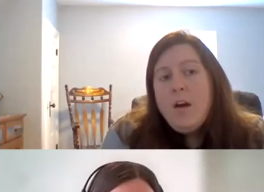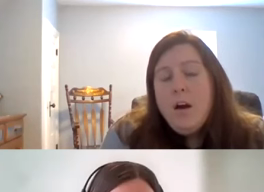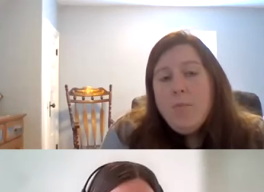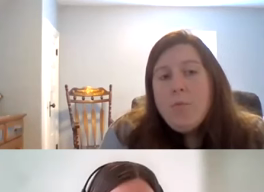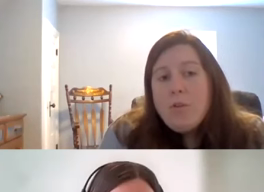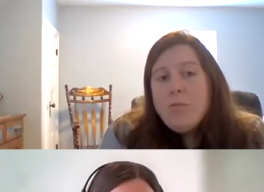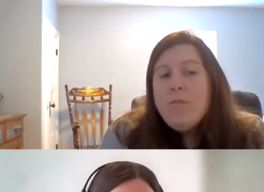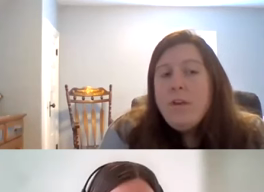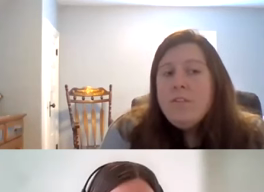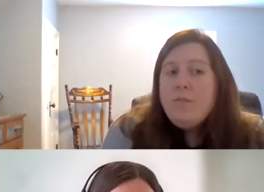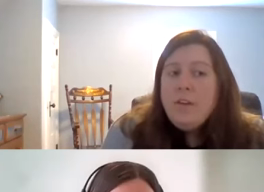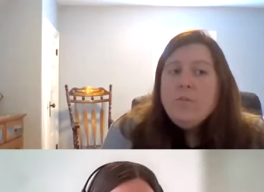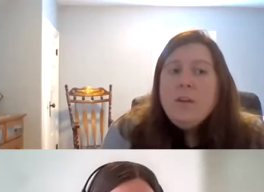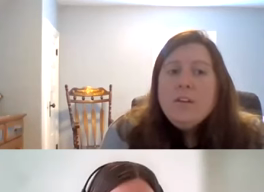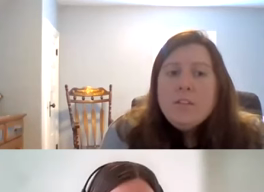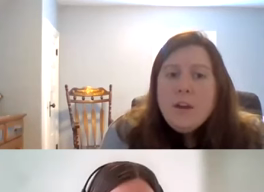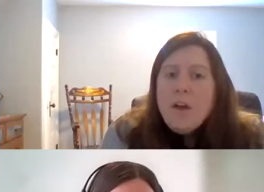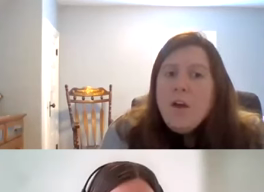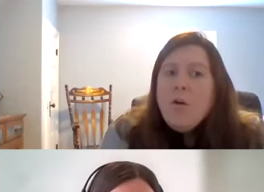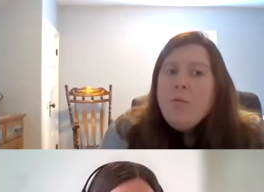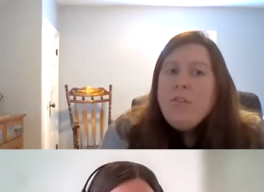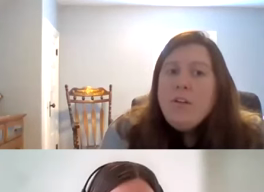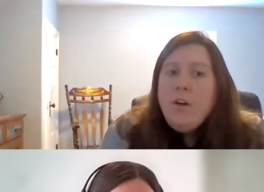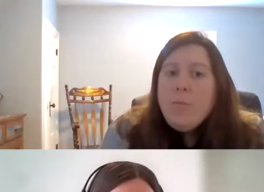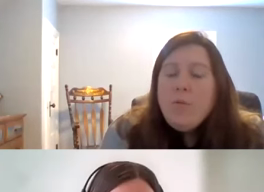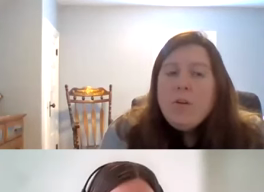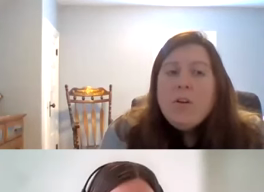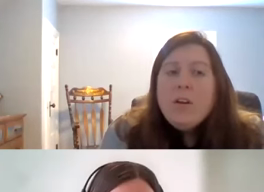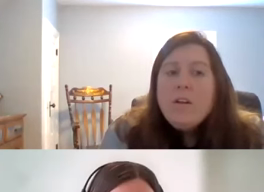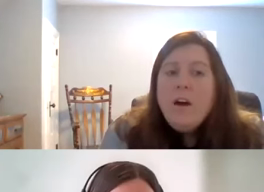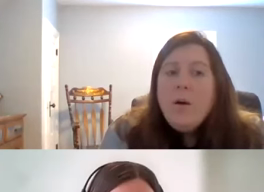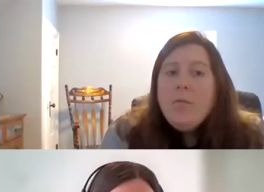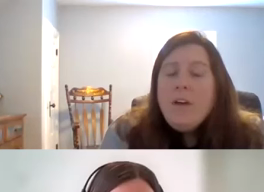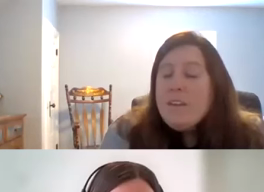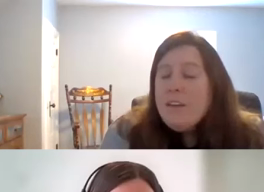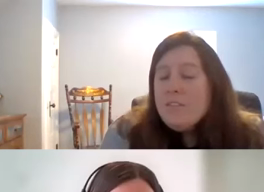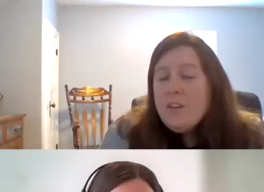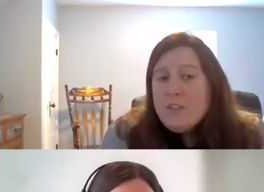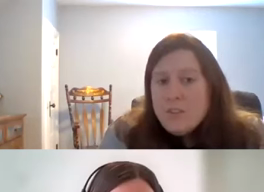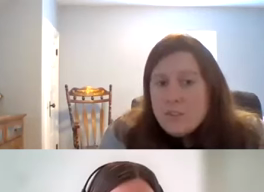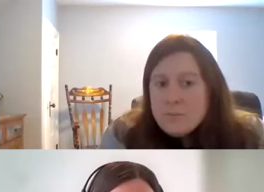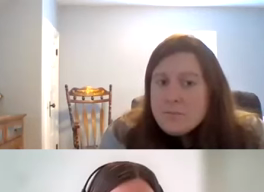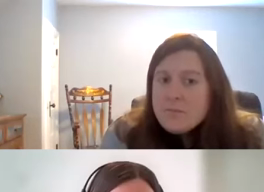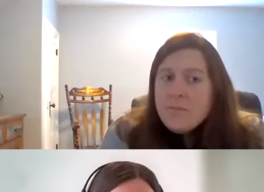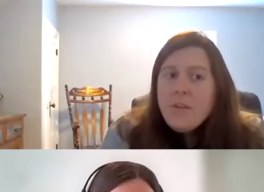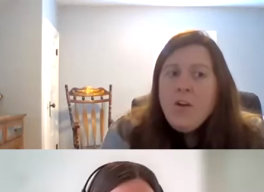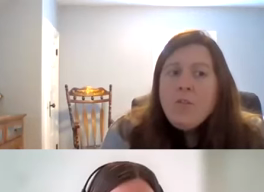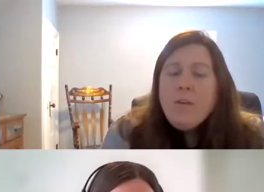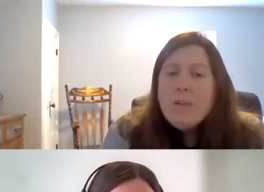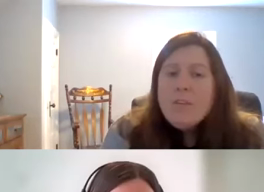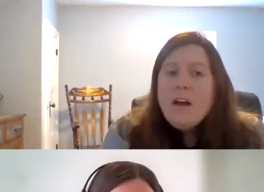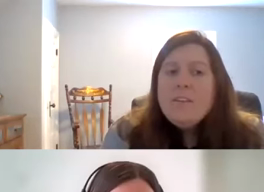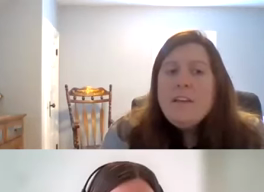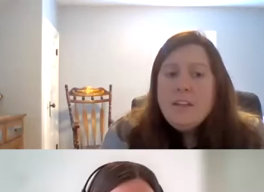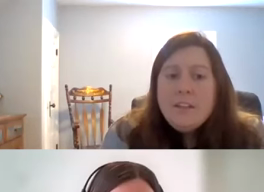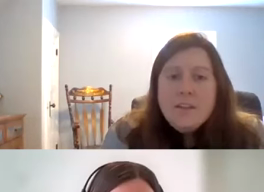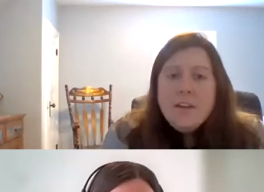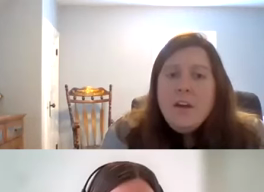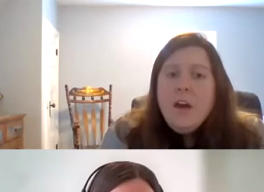they were doing face-to-face meetings. We've seen a lot more, less cancellations or families